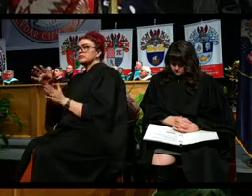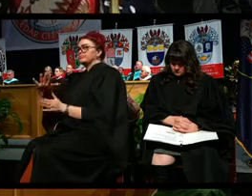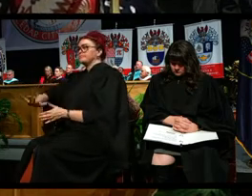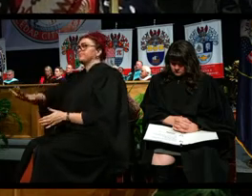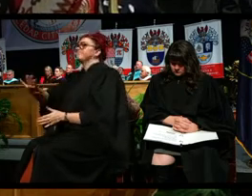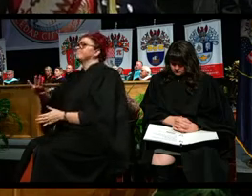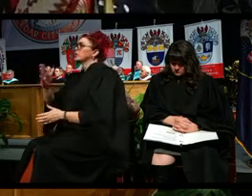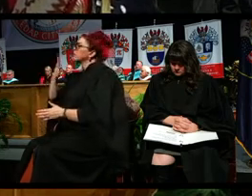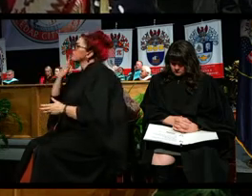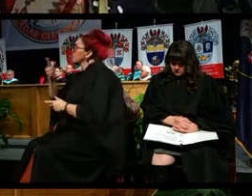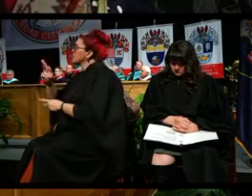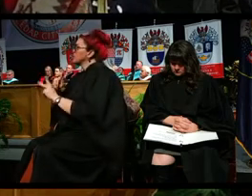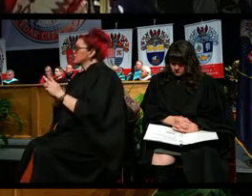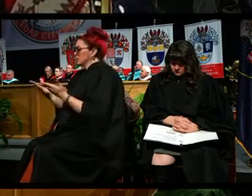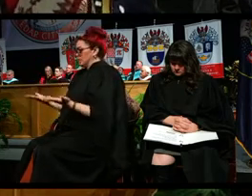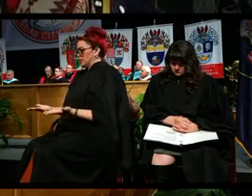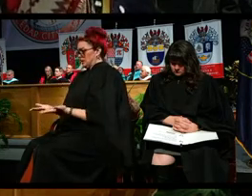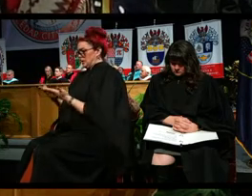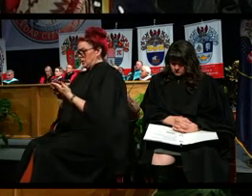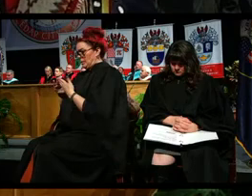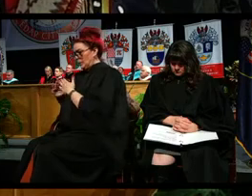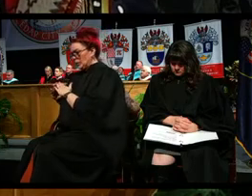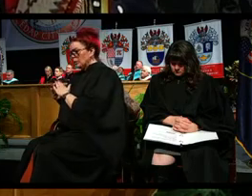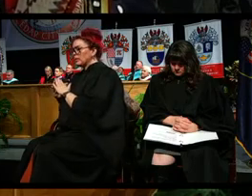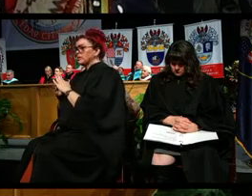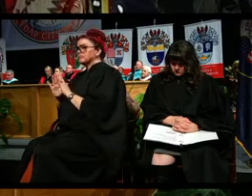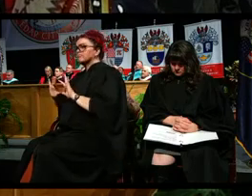good people here in Southern Utah, the community,